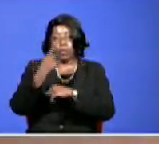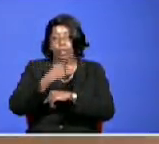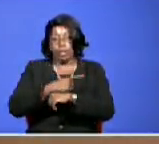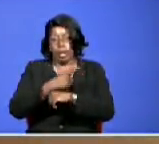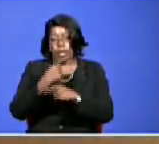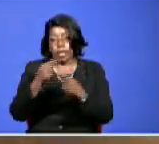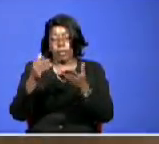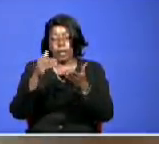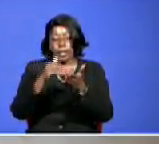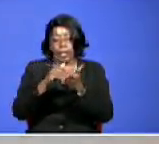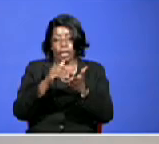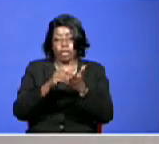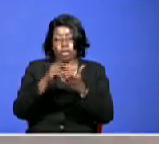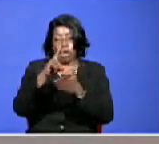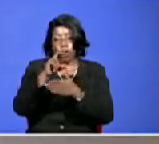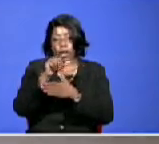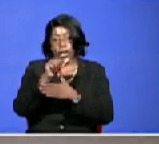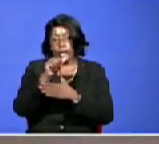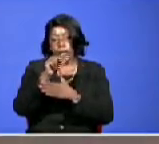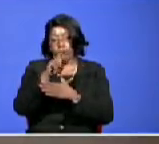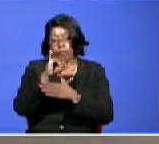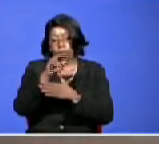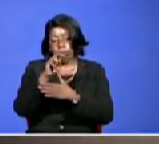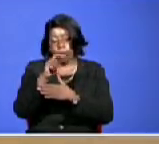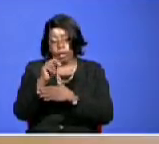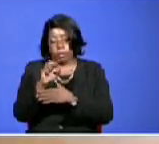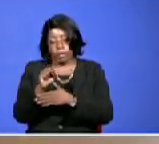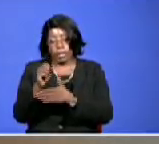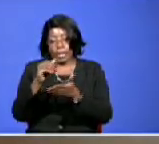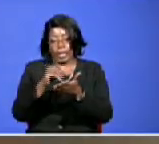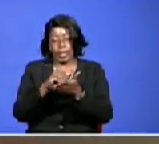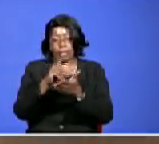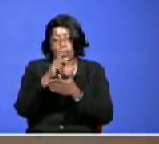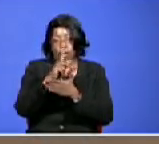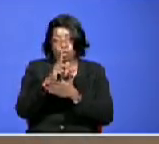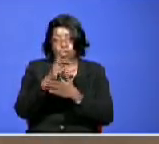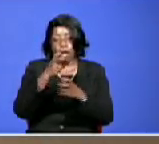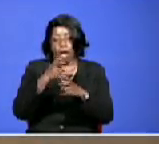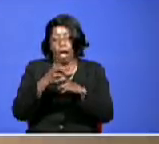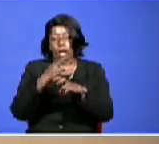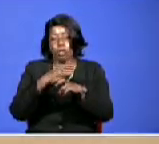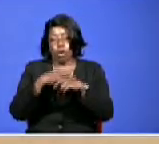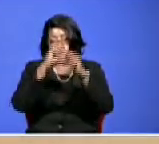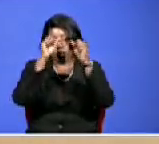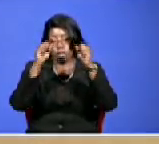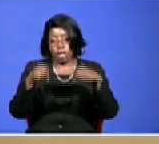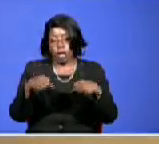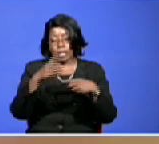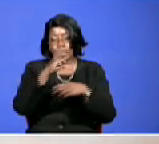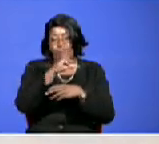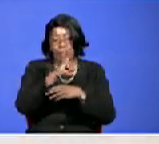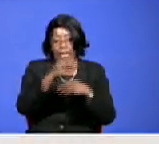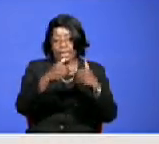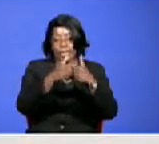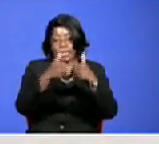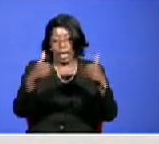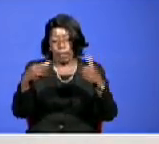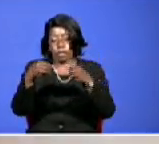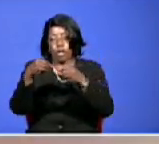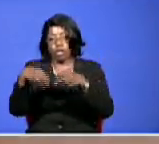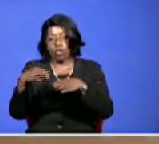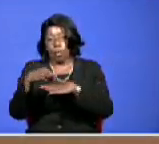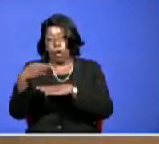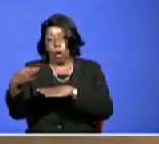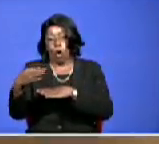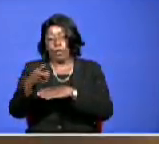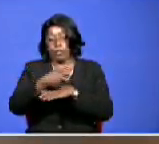game against the Baltimore Ravens and next week against the New England Patriots, Hard Rock Stadium will have six separate drop-off locations for items such